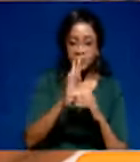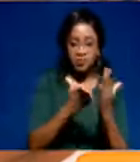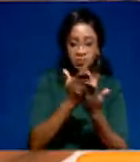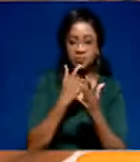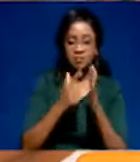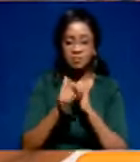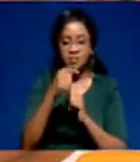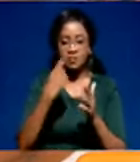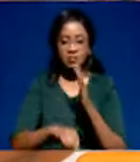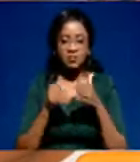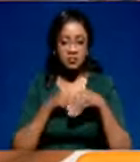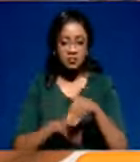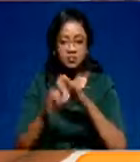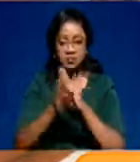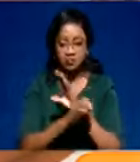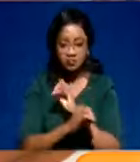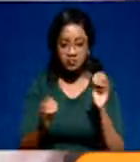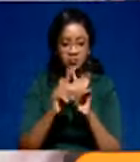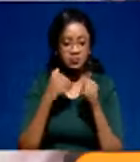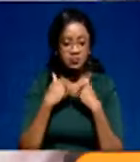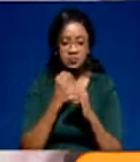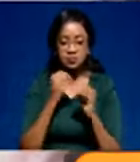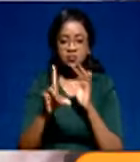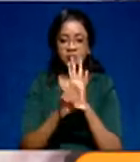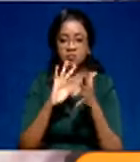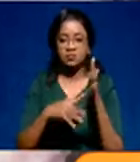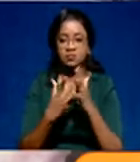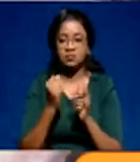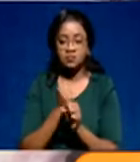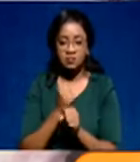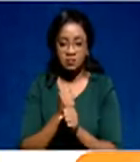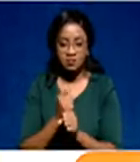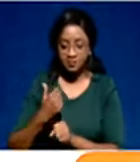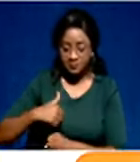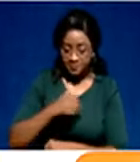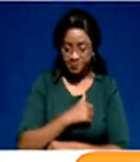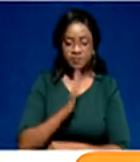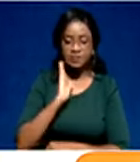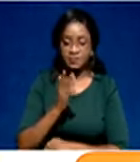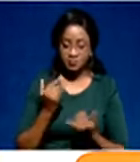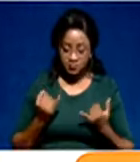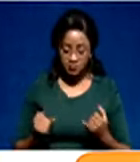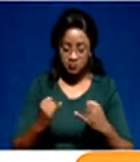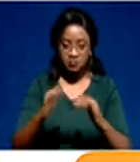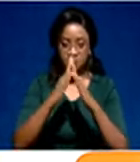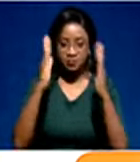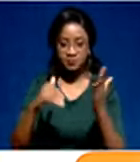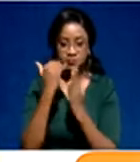as unconstitutional and has no legal framework. We will implement the housing